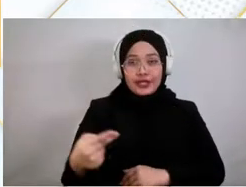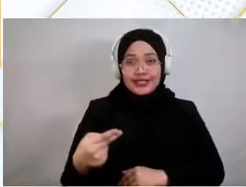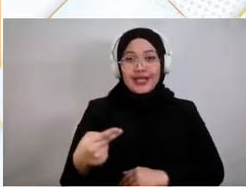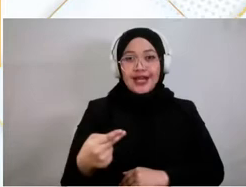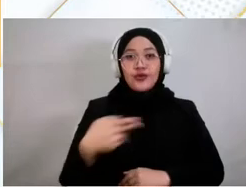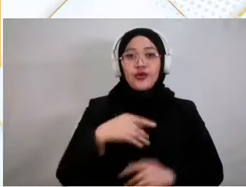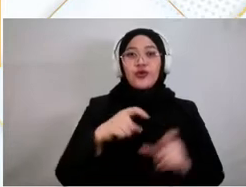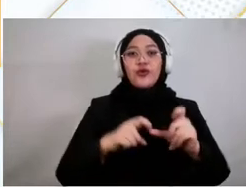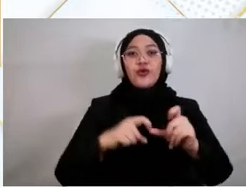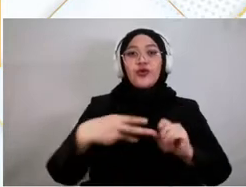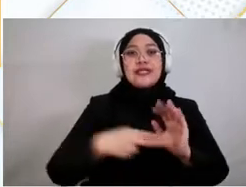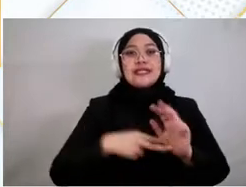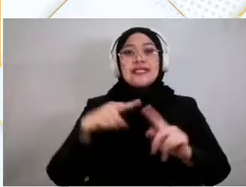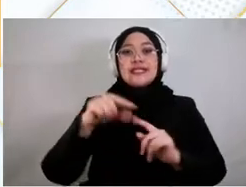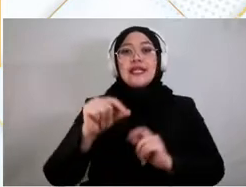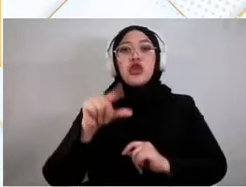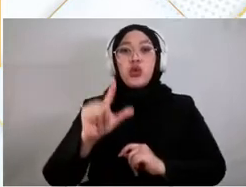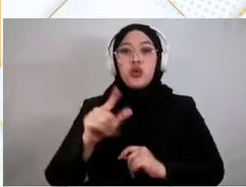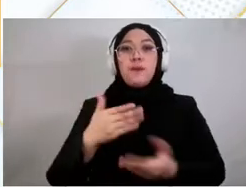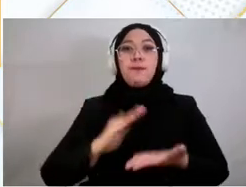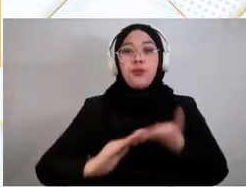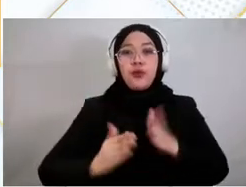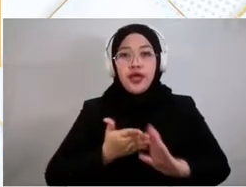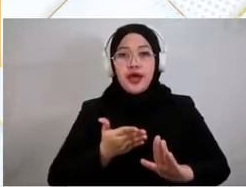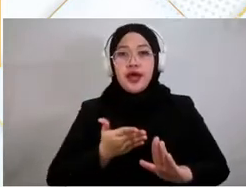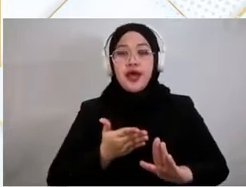in order to have a kind of